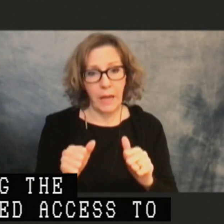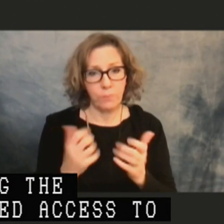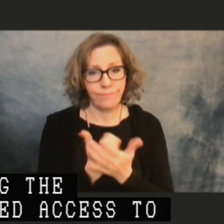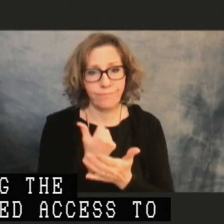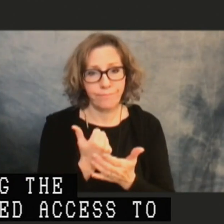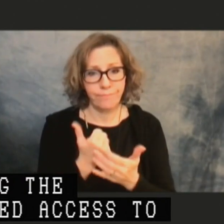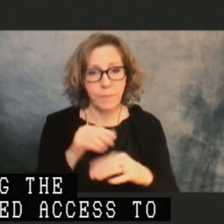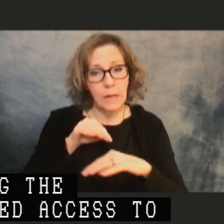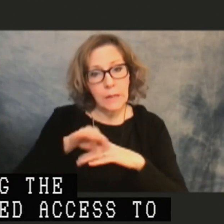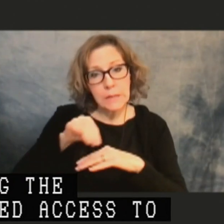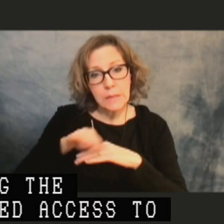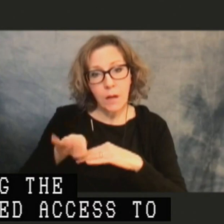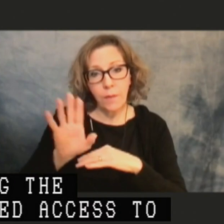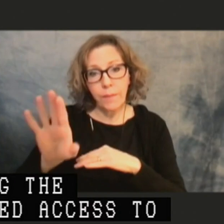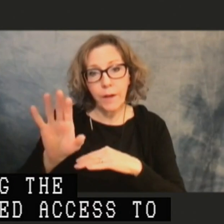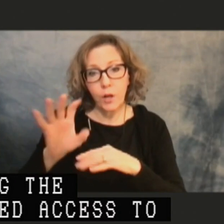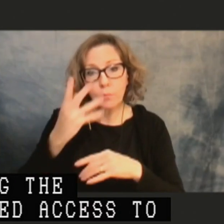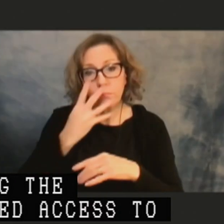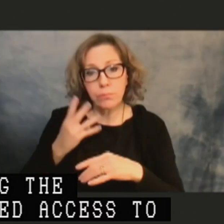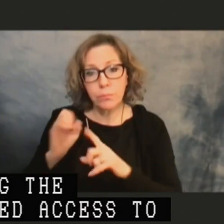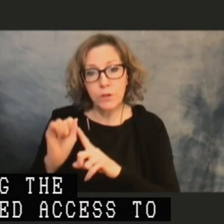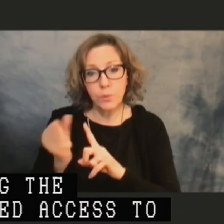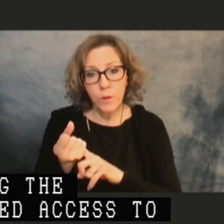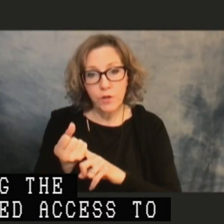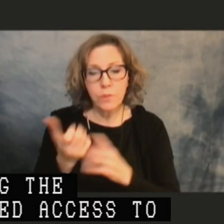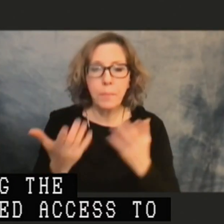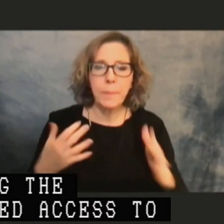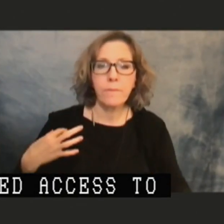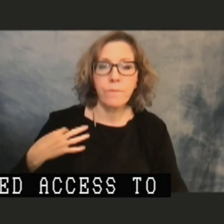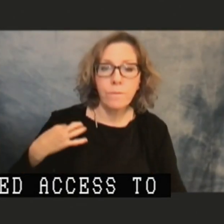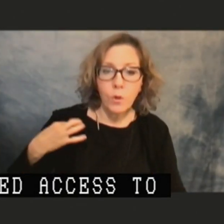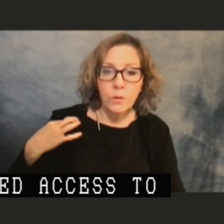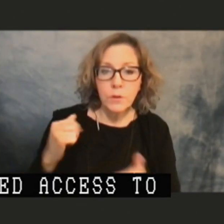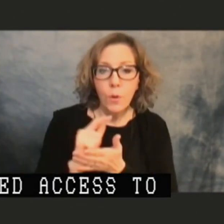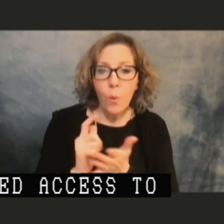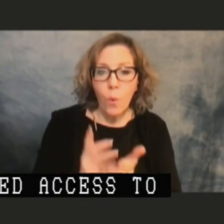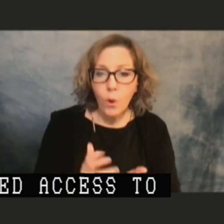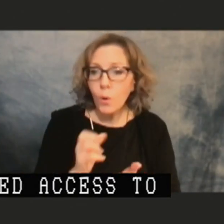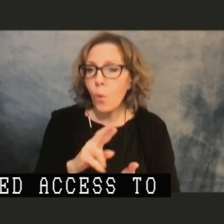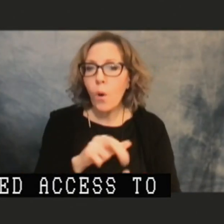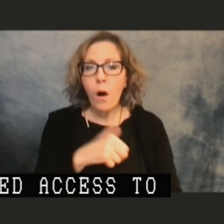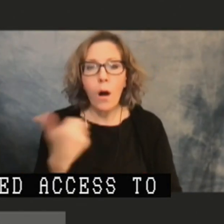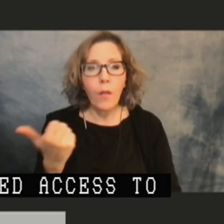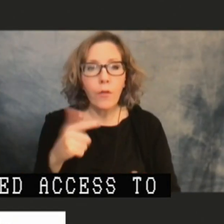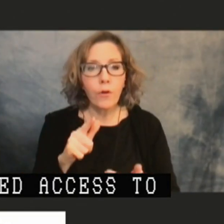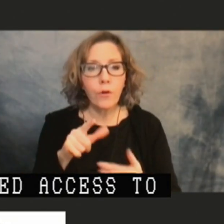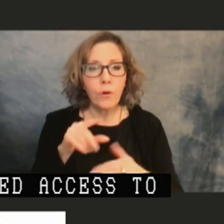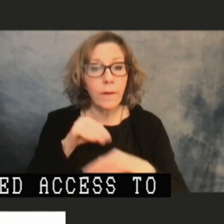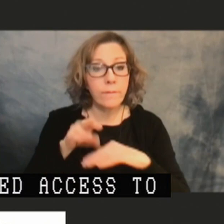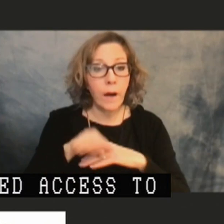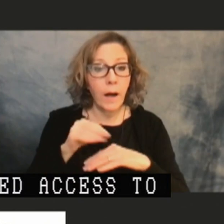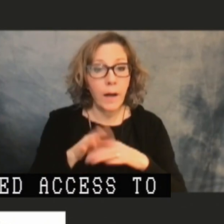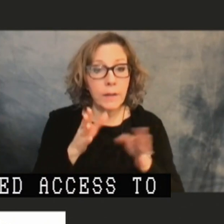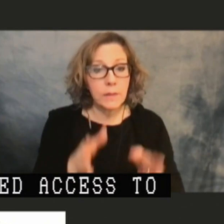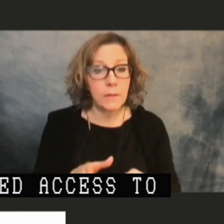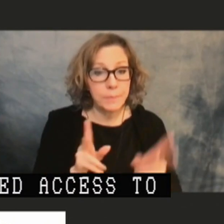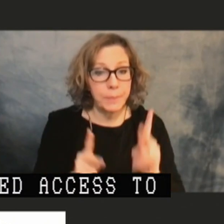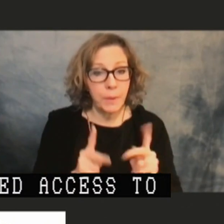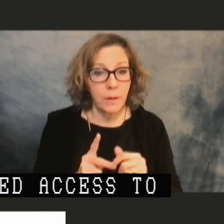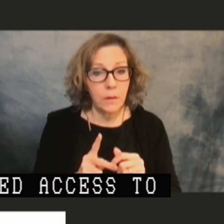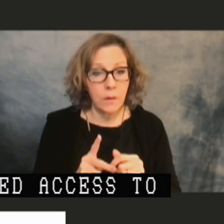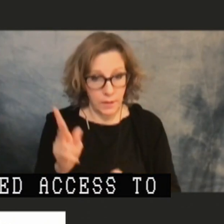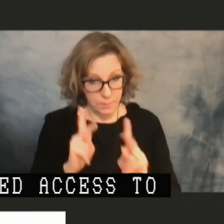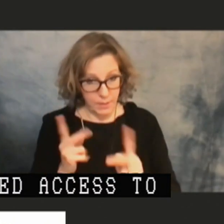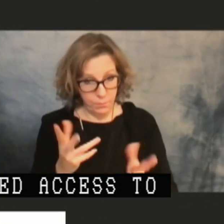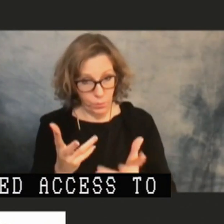via volunteer lawyers or other kind of advisors. People who are seeking for these